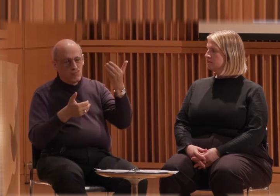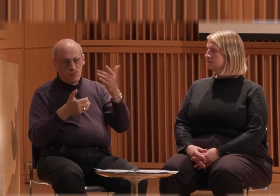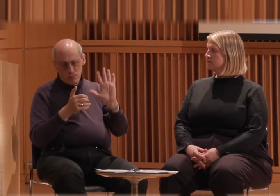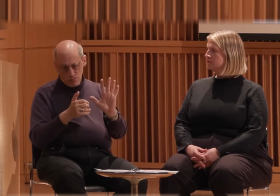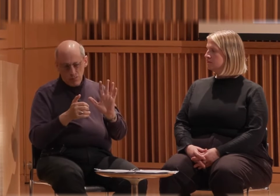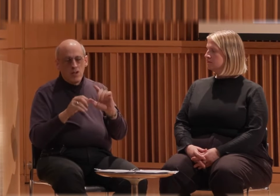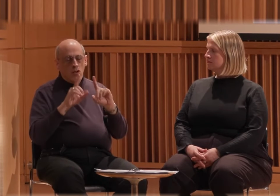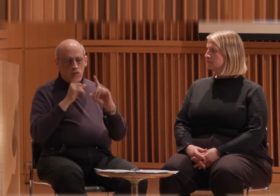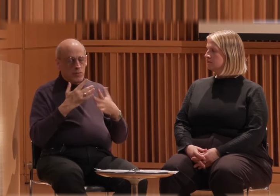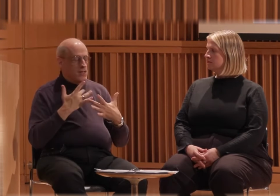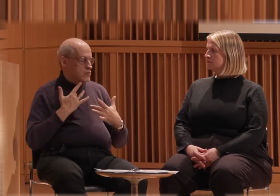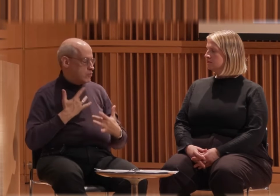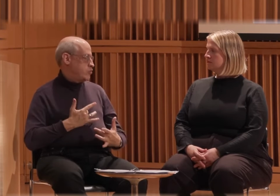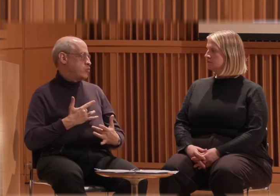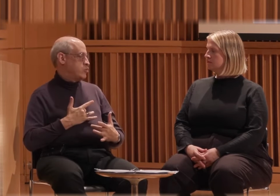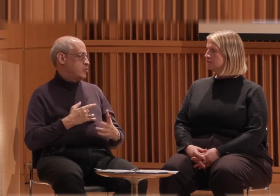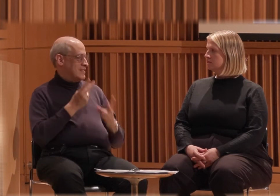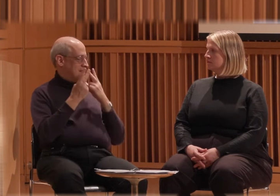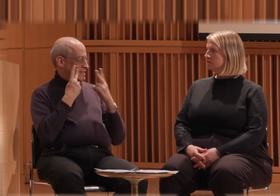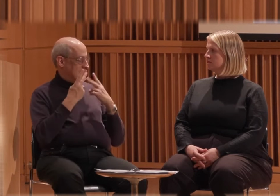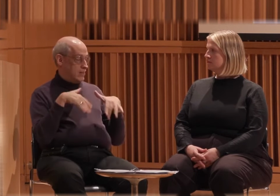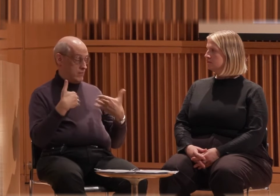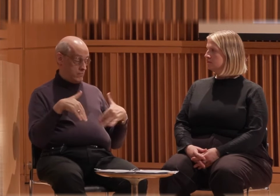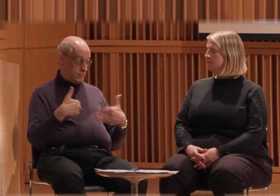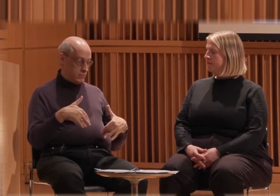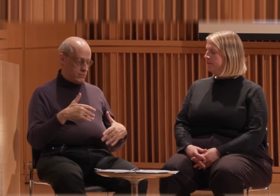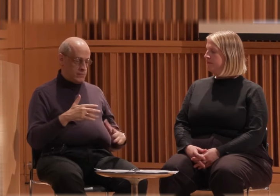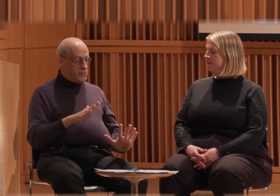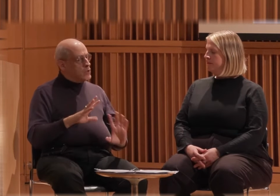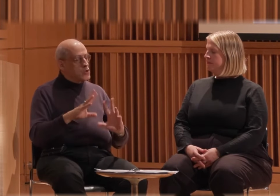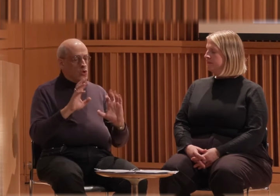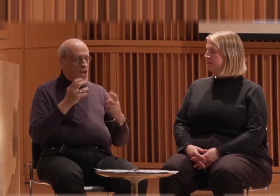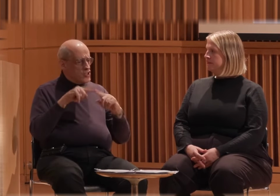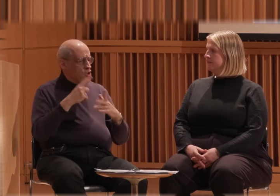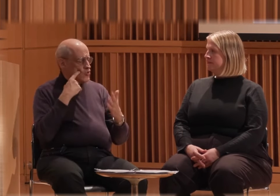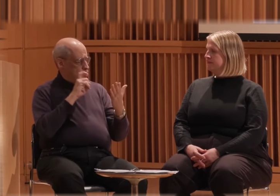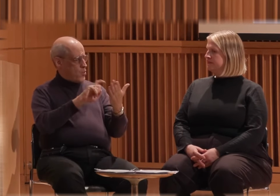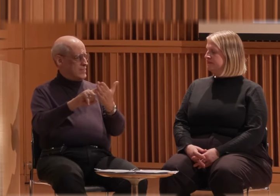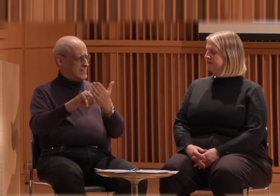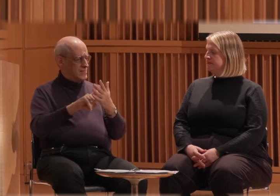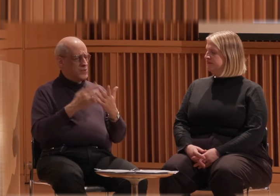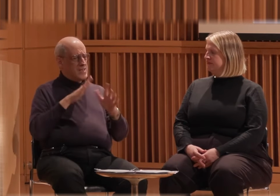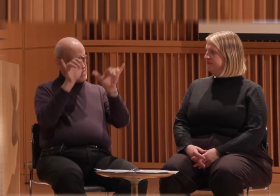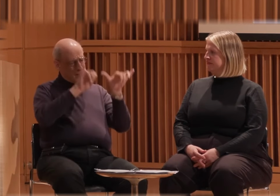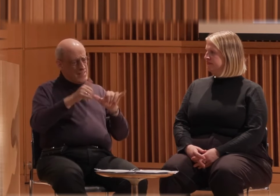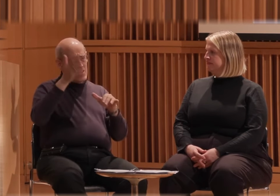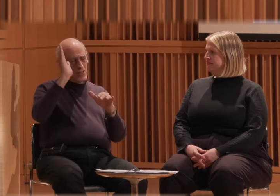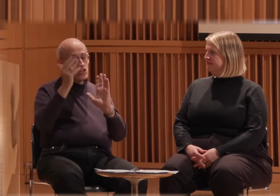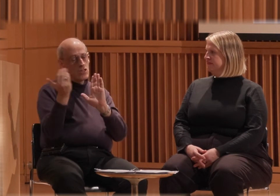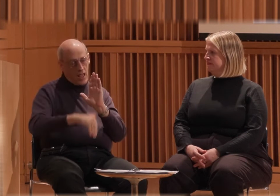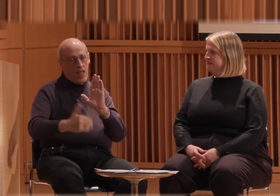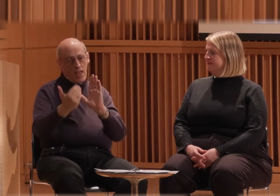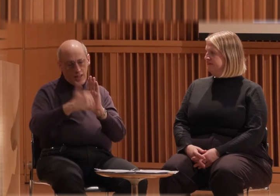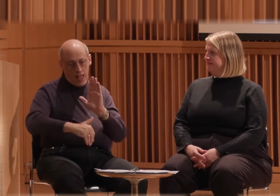really kind of distressing things to see. But I started to notice it was kind of the same presentation over and over